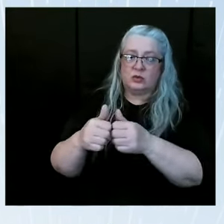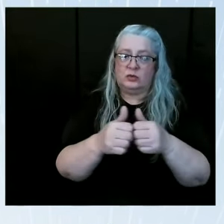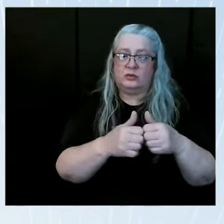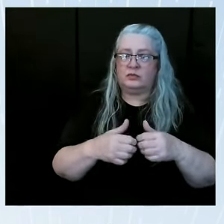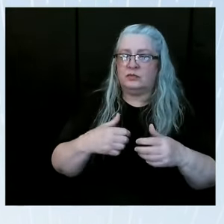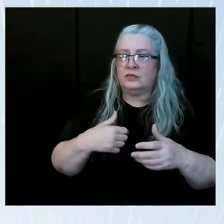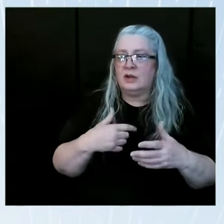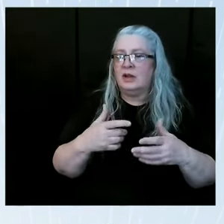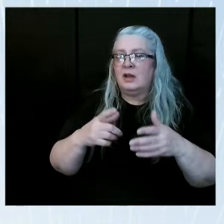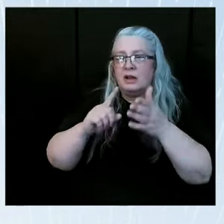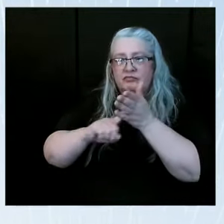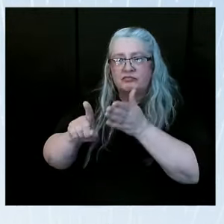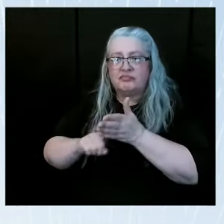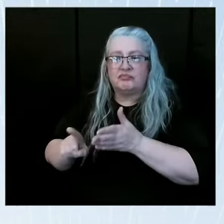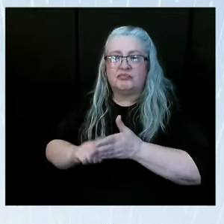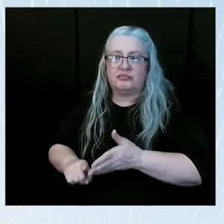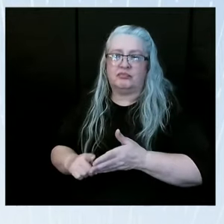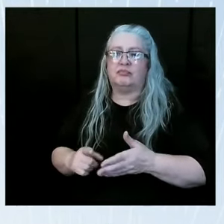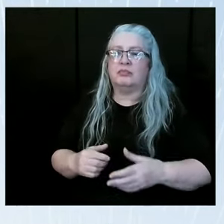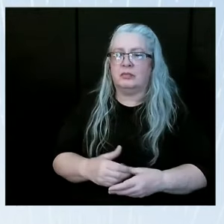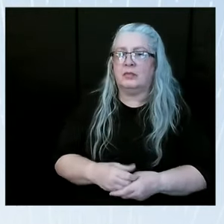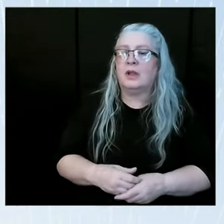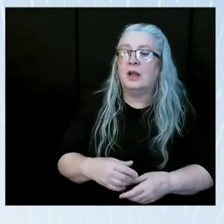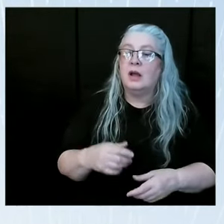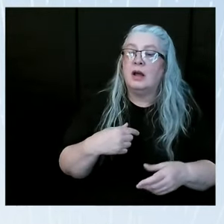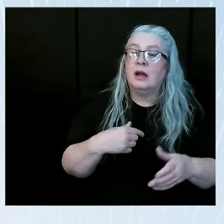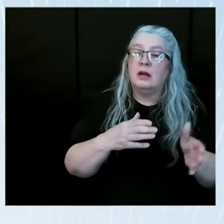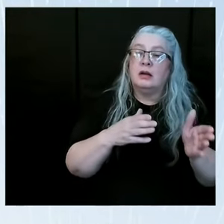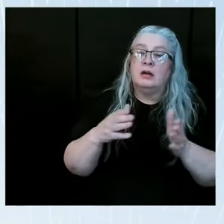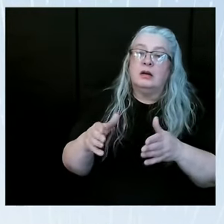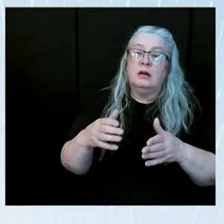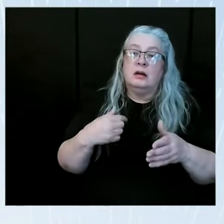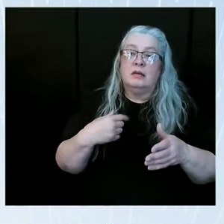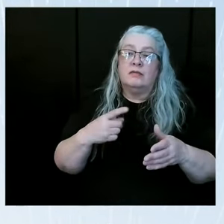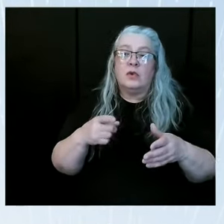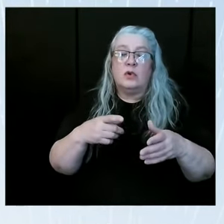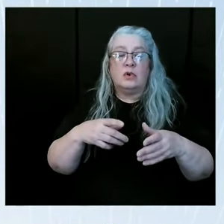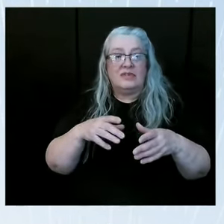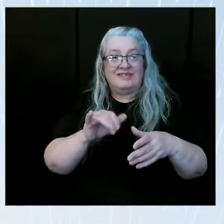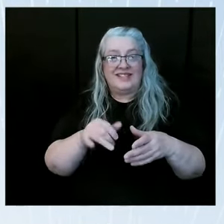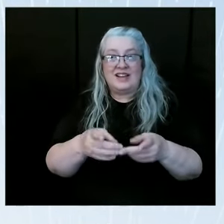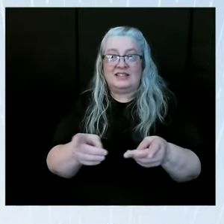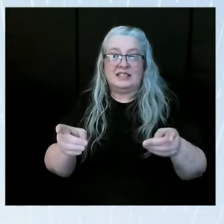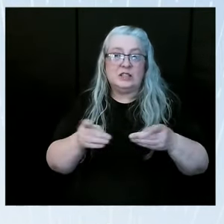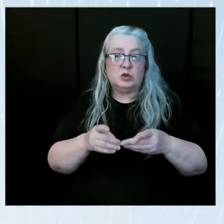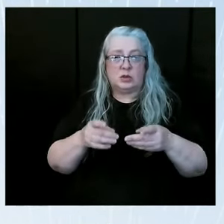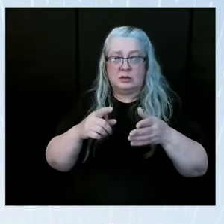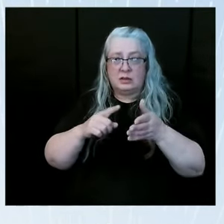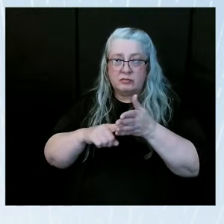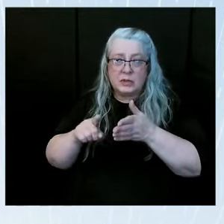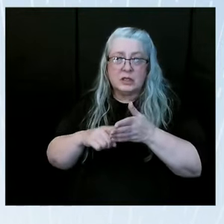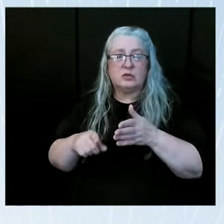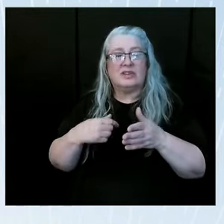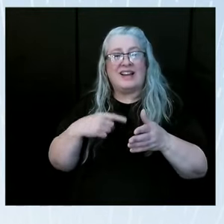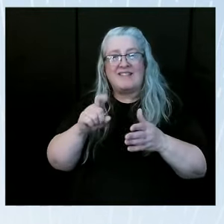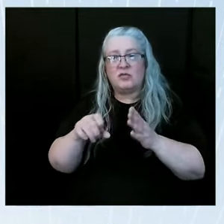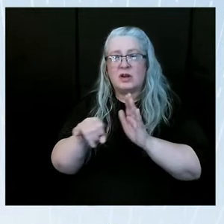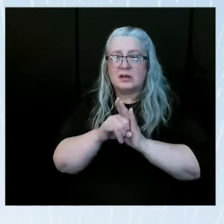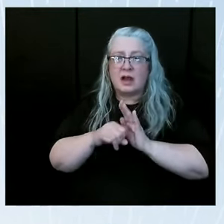expertise and guidance to advance district-level efforts to detect, investigate, and prosecute labor